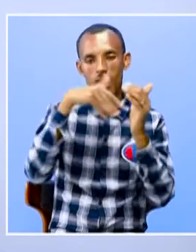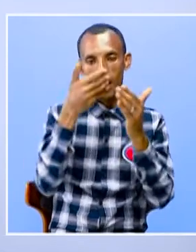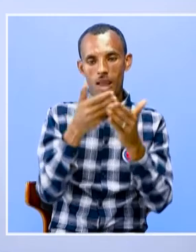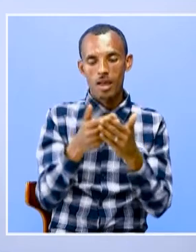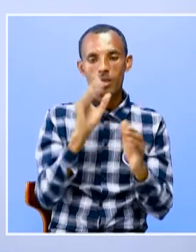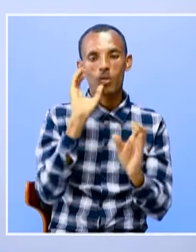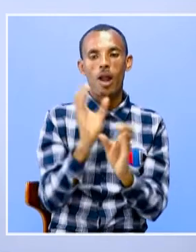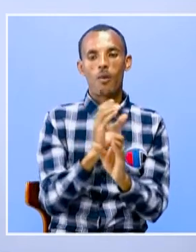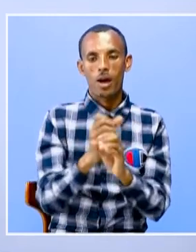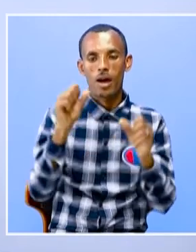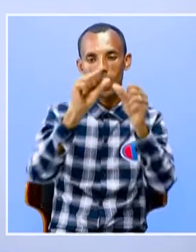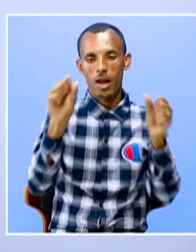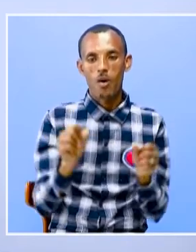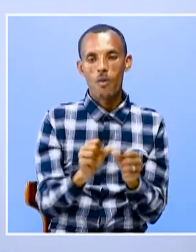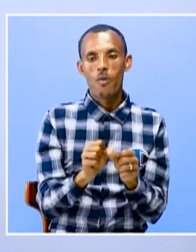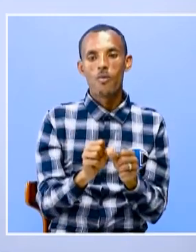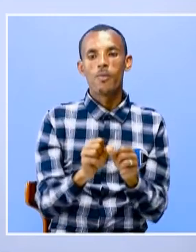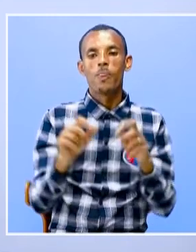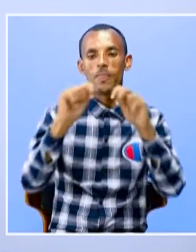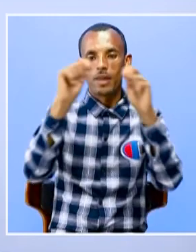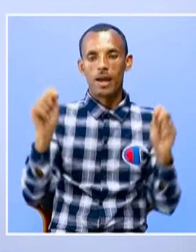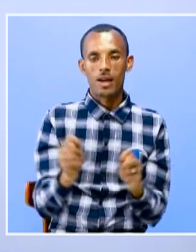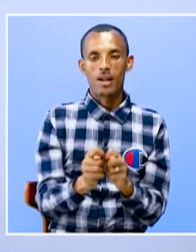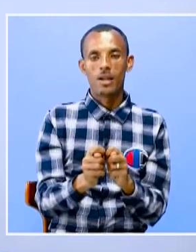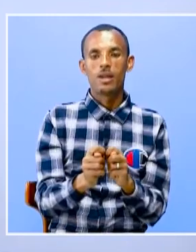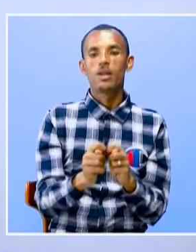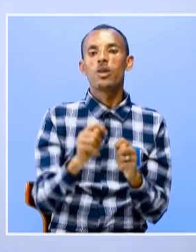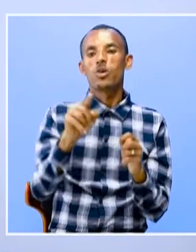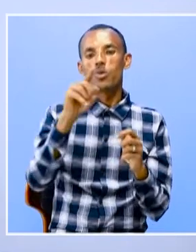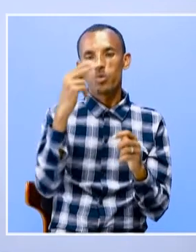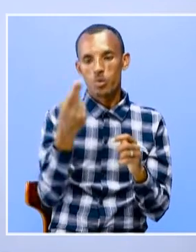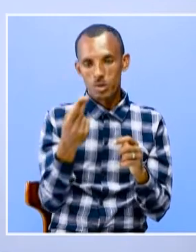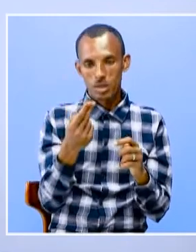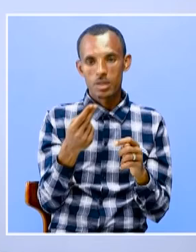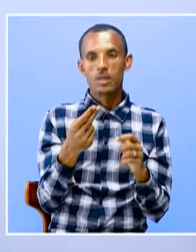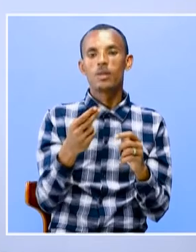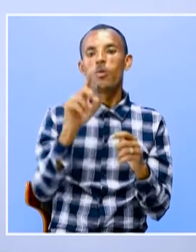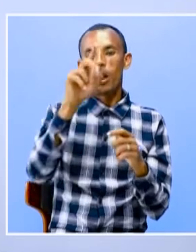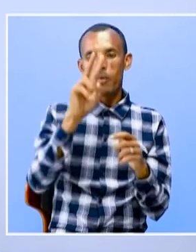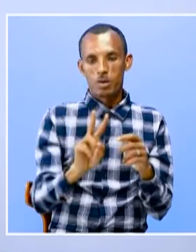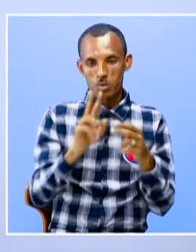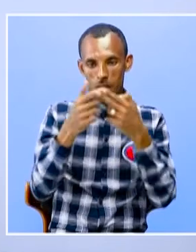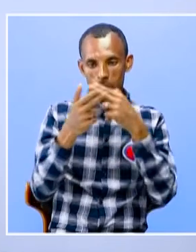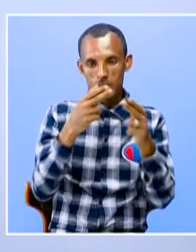to calculate the area of a triangle, simply you apply this equation: half times base times